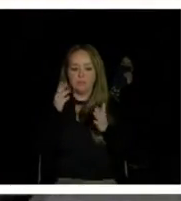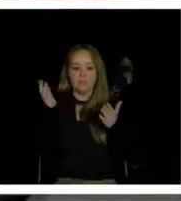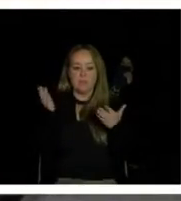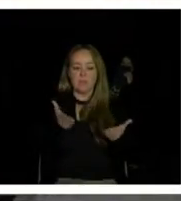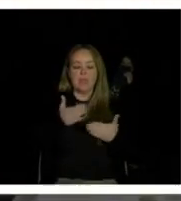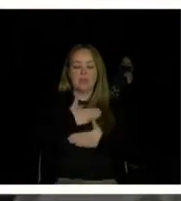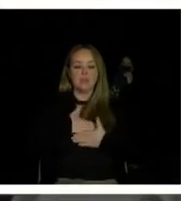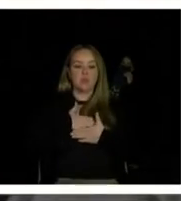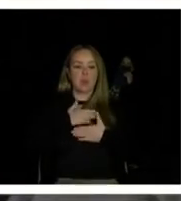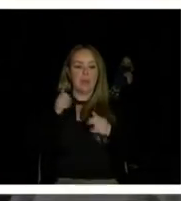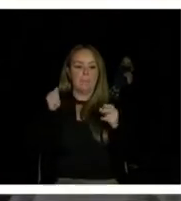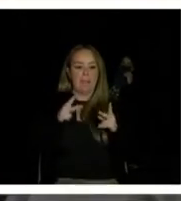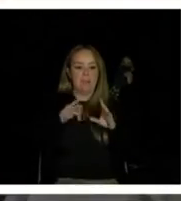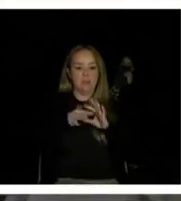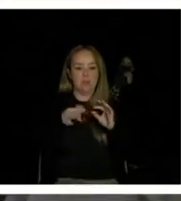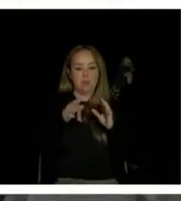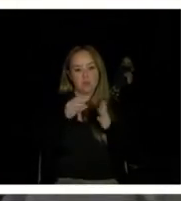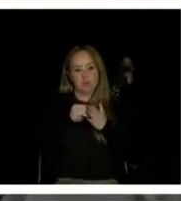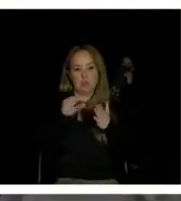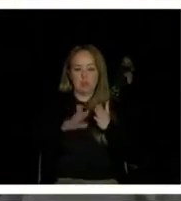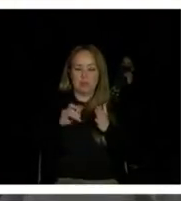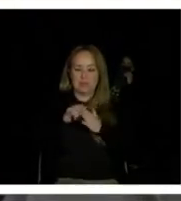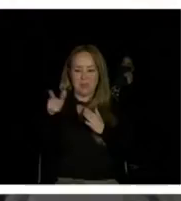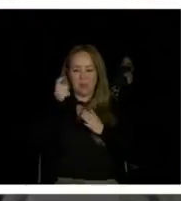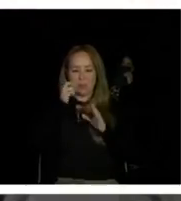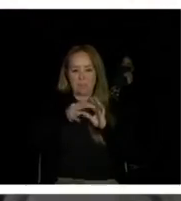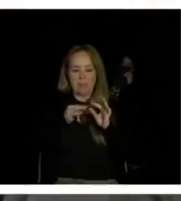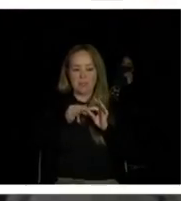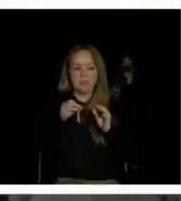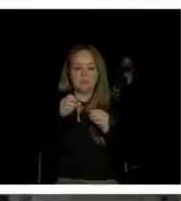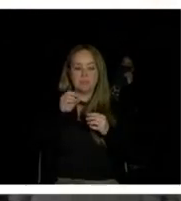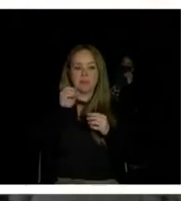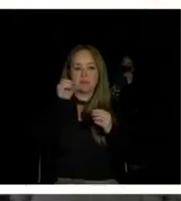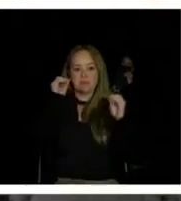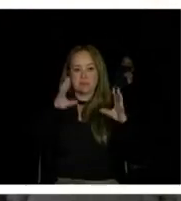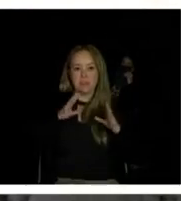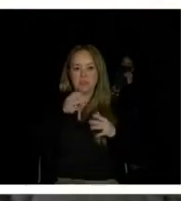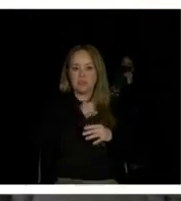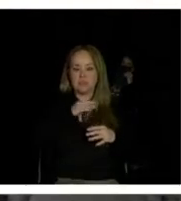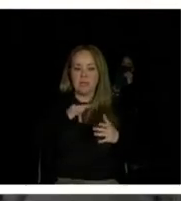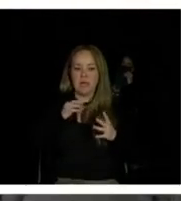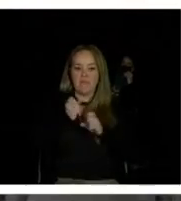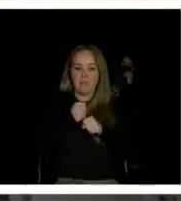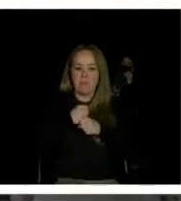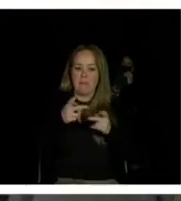students, which is one that you mentioned, students, teachers, and staff by making facilities